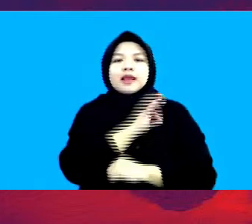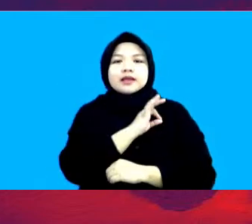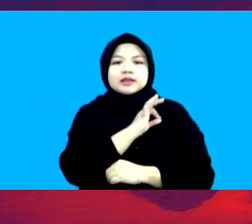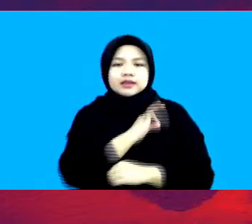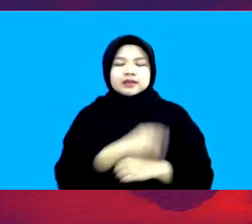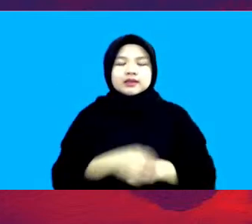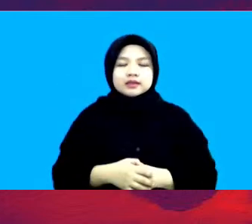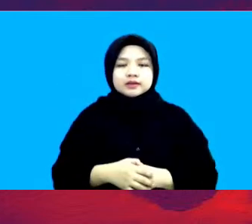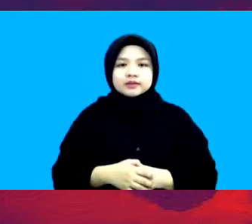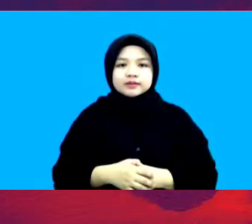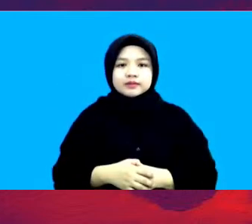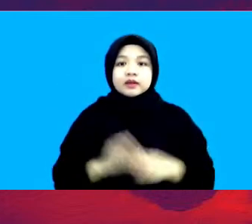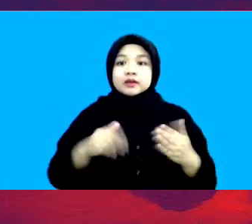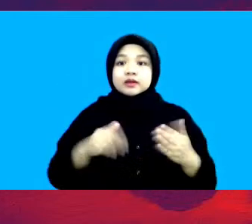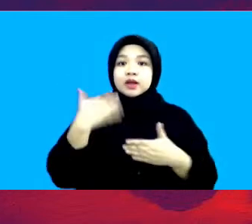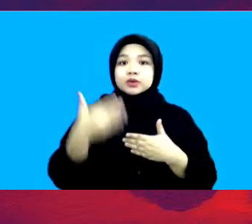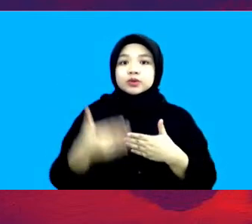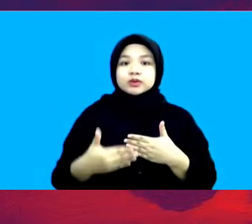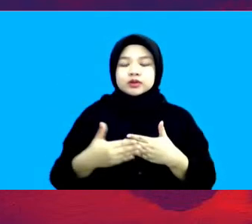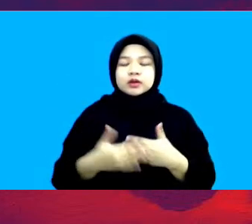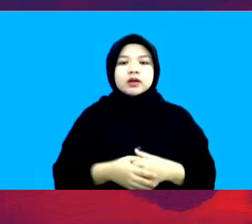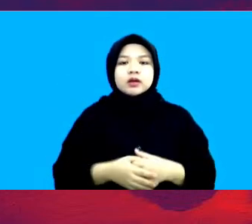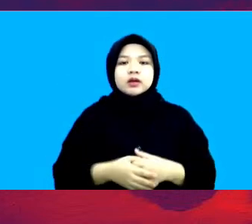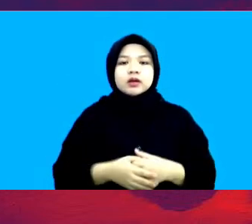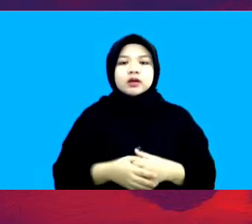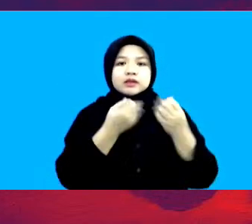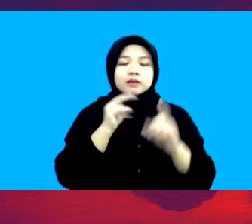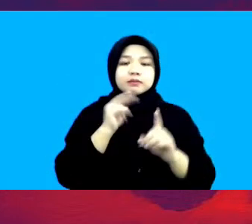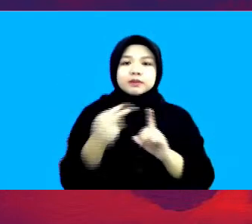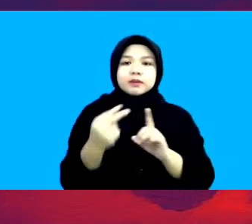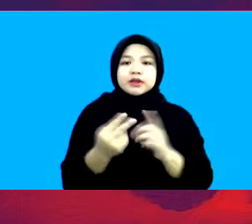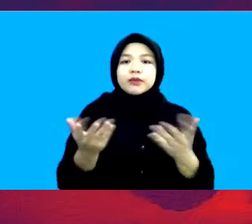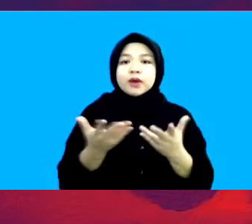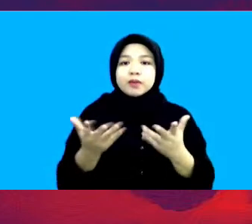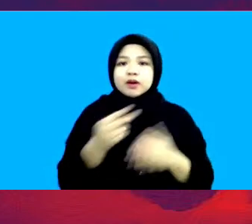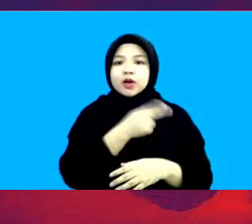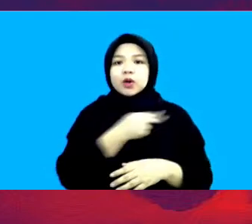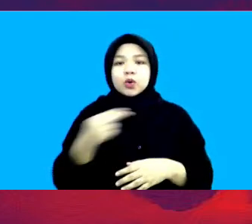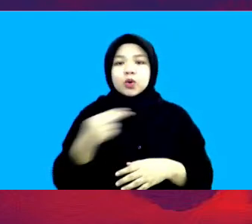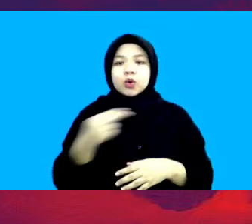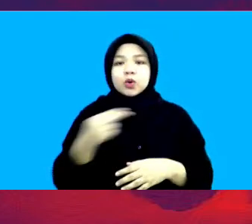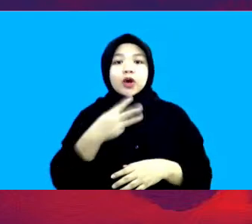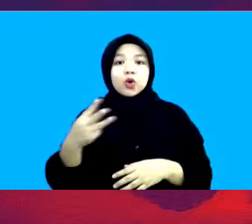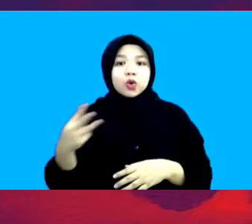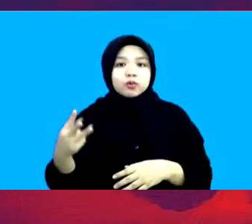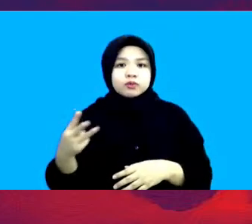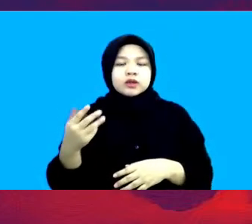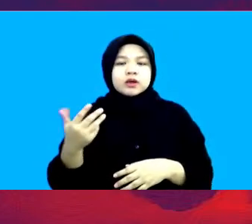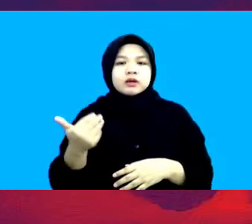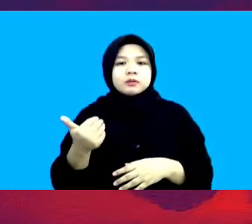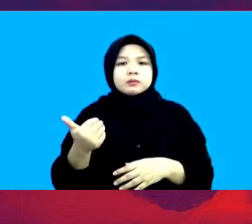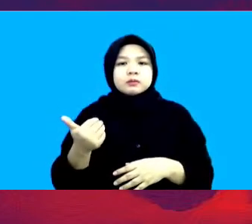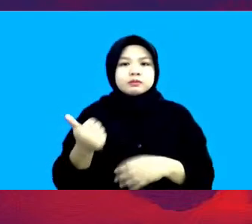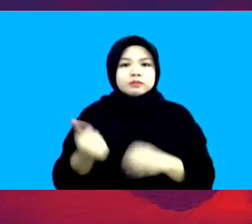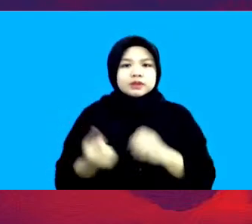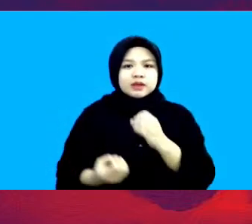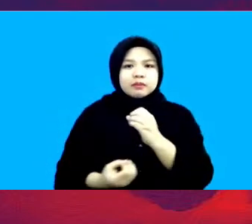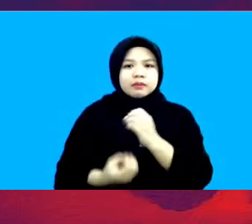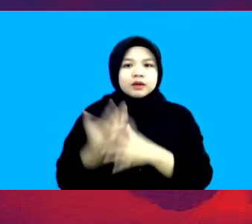next slide, just to give you perspective again as how Indonesian economy has evolved in the last several